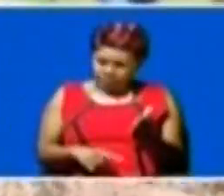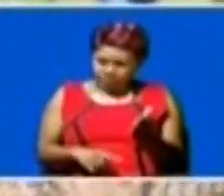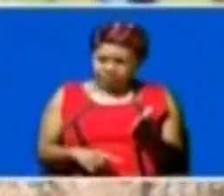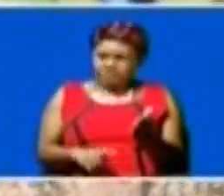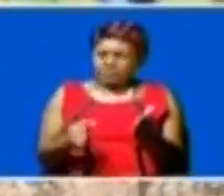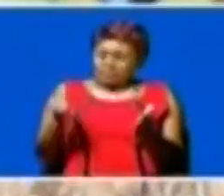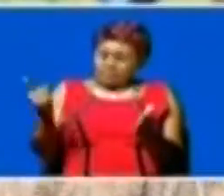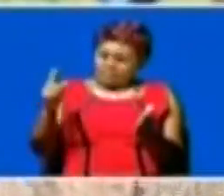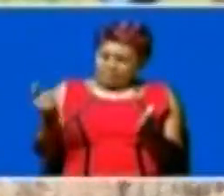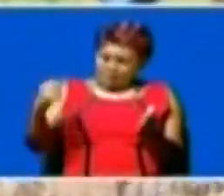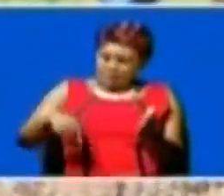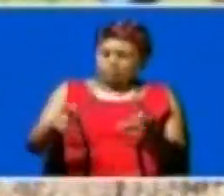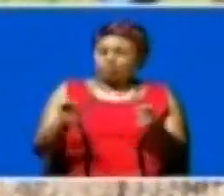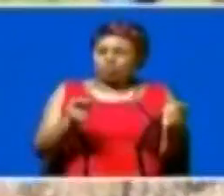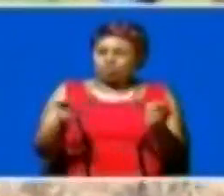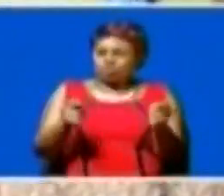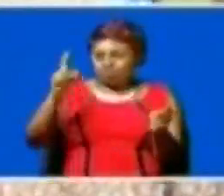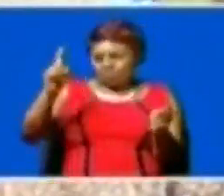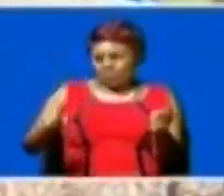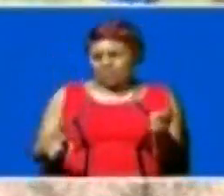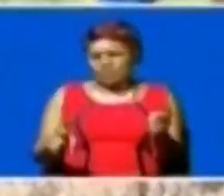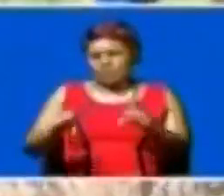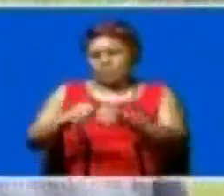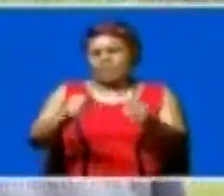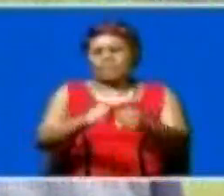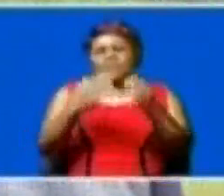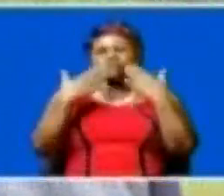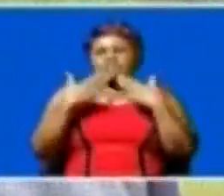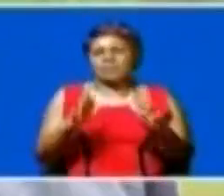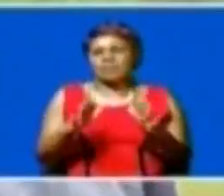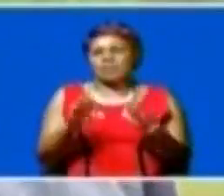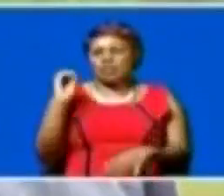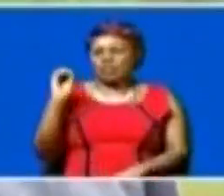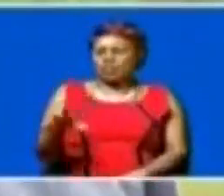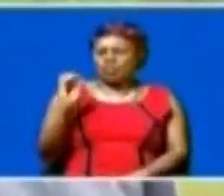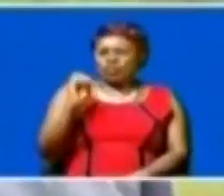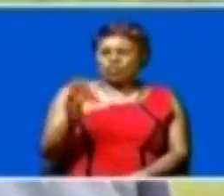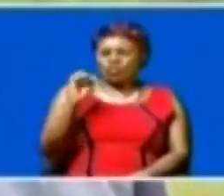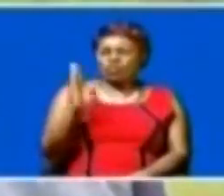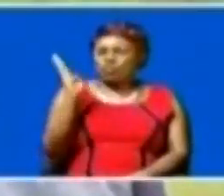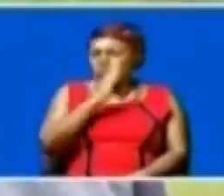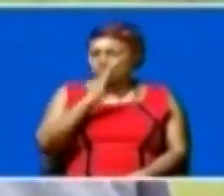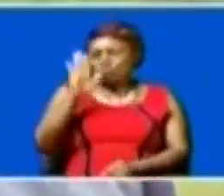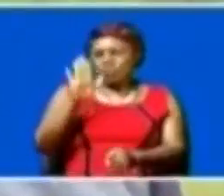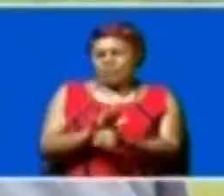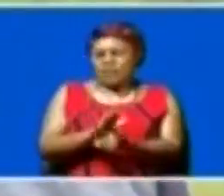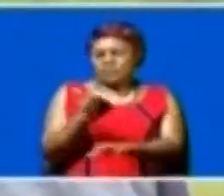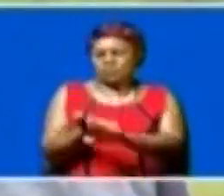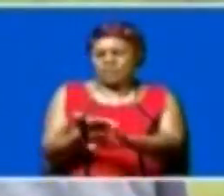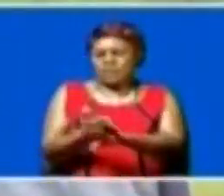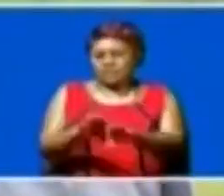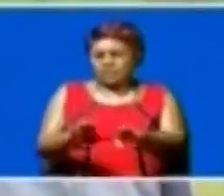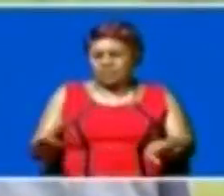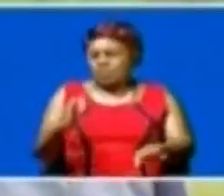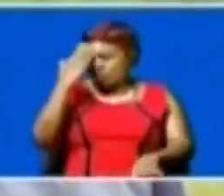we have to come in to control what already has been damaged. There is a lot of pollution here in this swamp. Reason